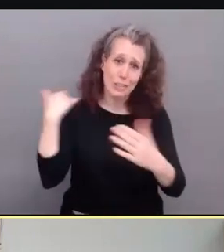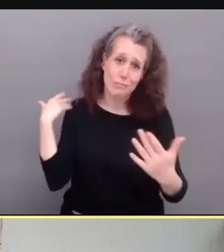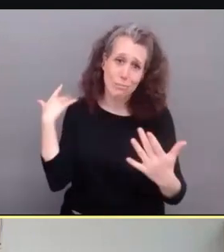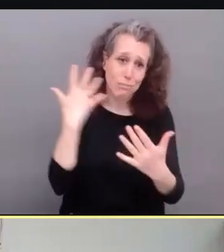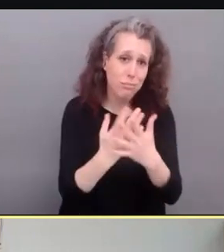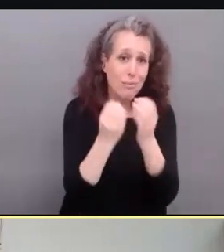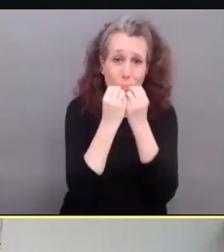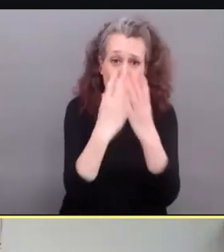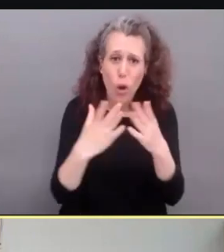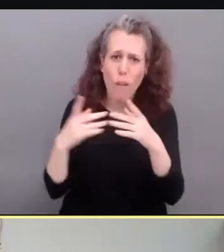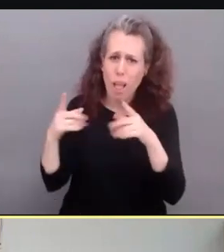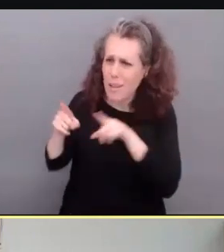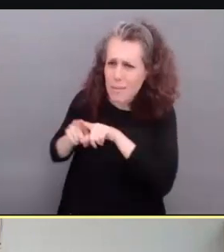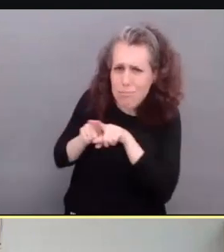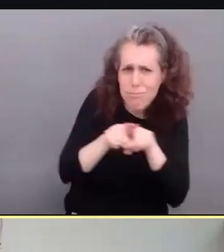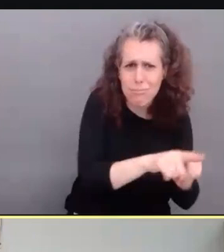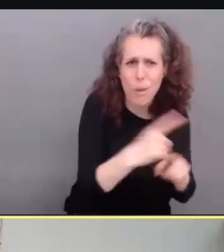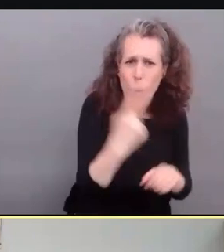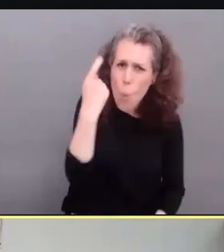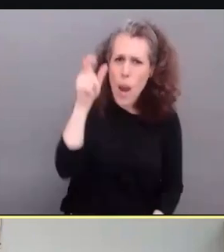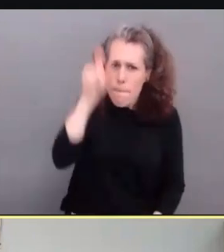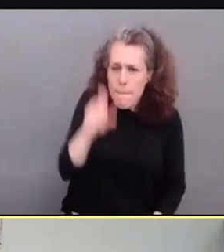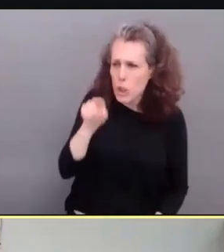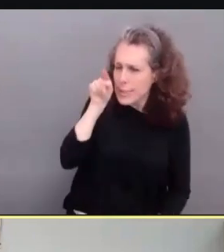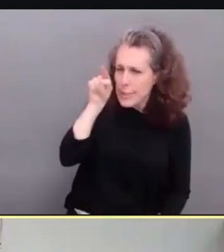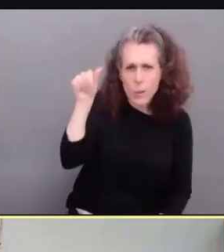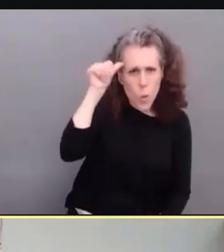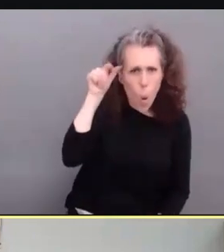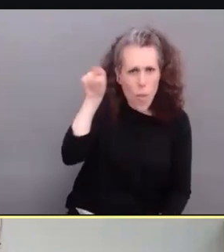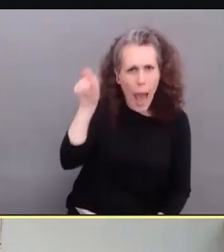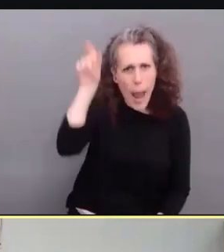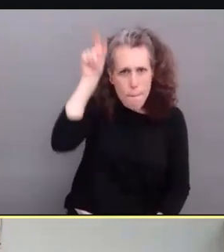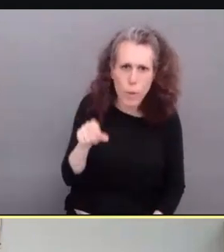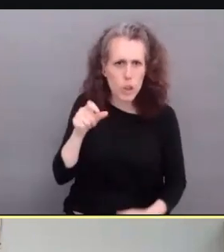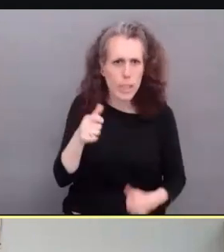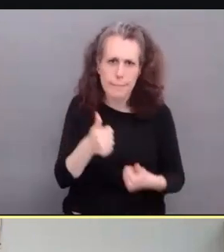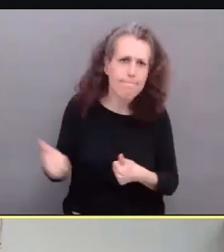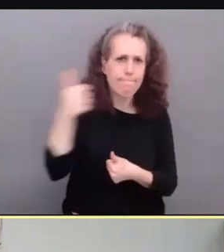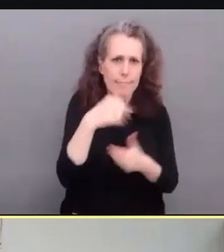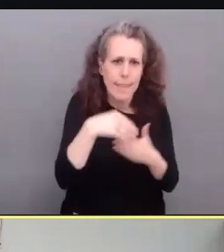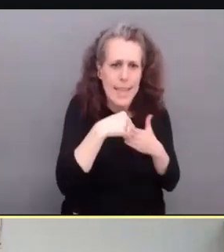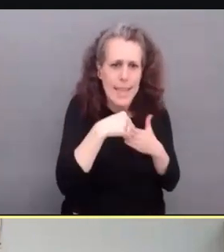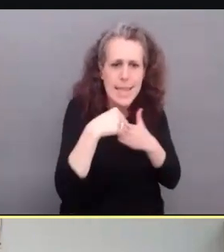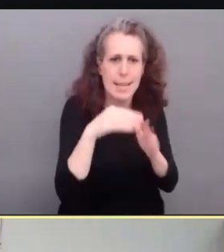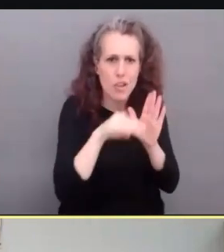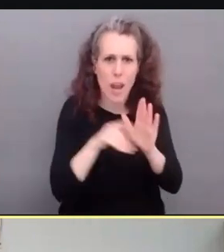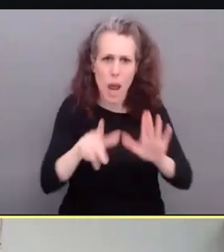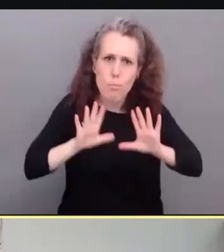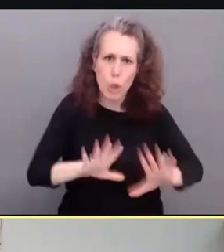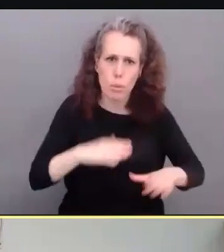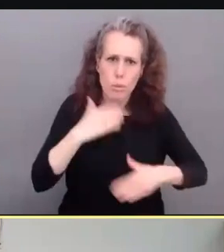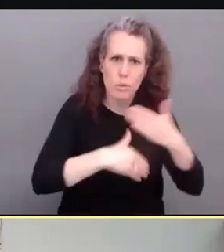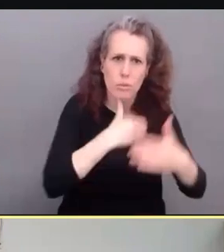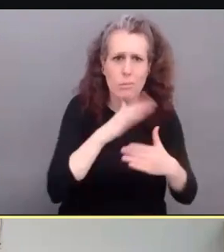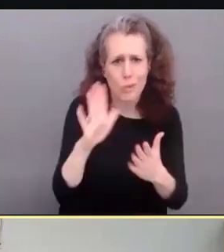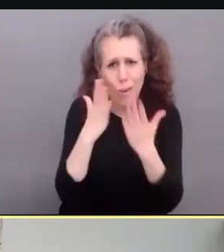that consistency of one person who you know will always drive this agenda and makes great progress. So thank you very much indeed